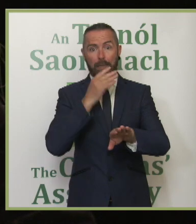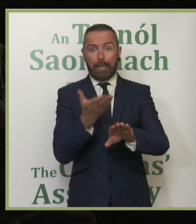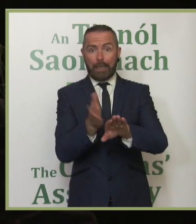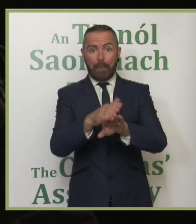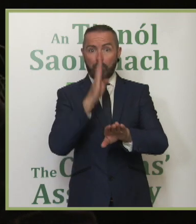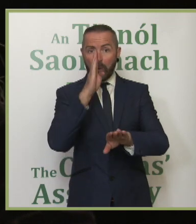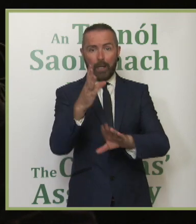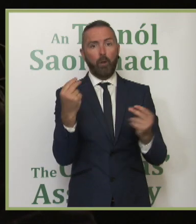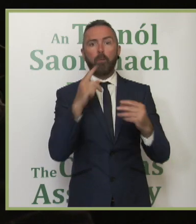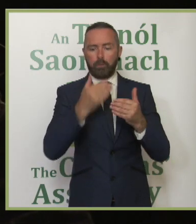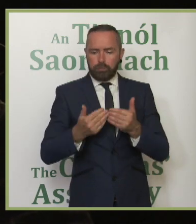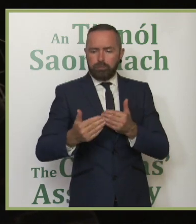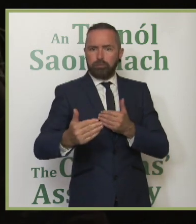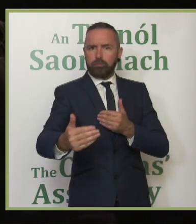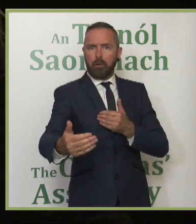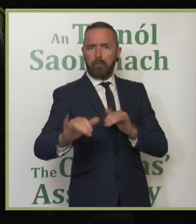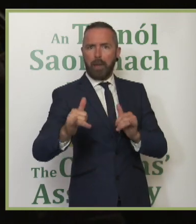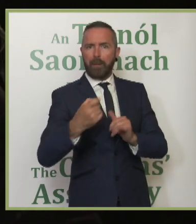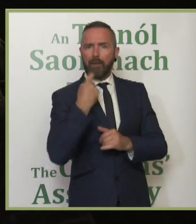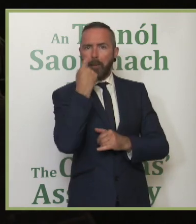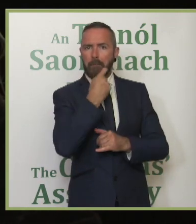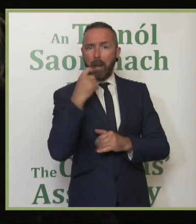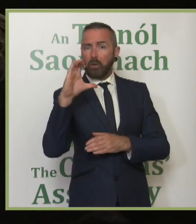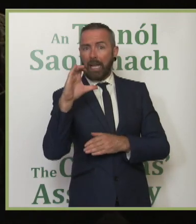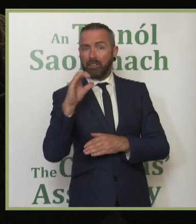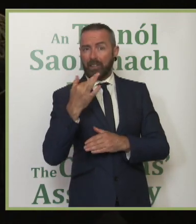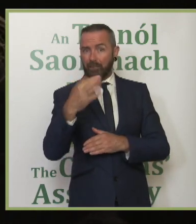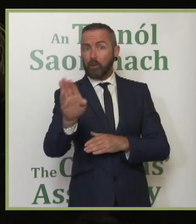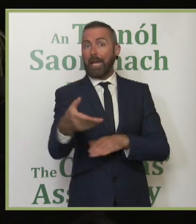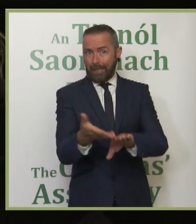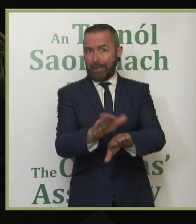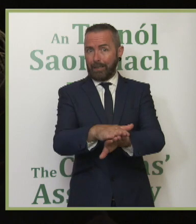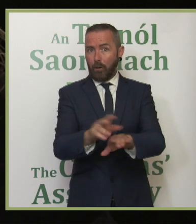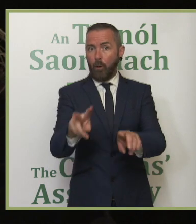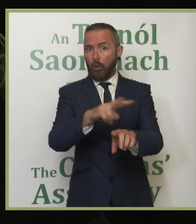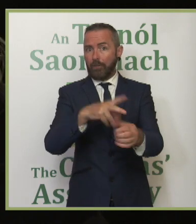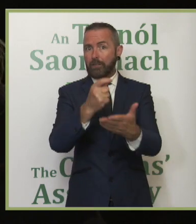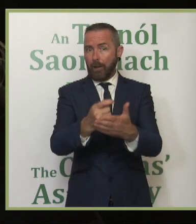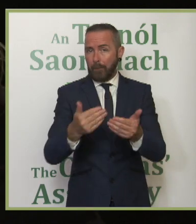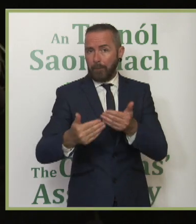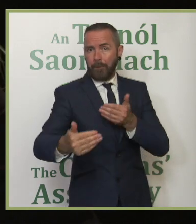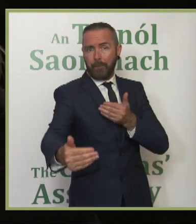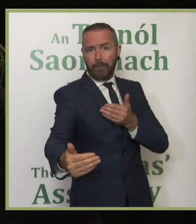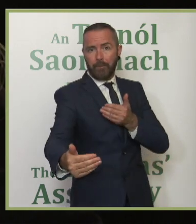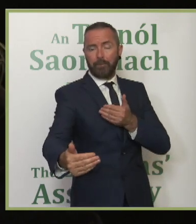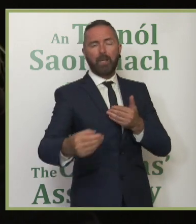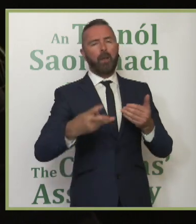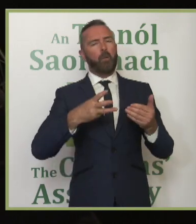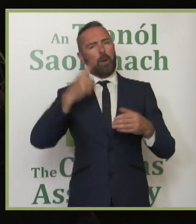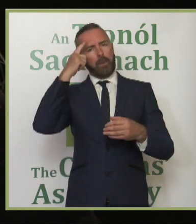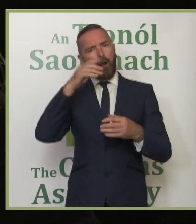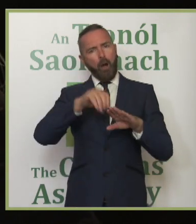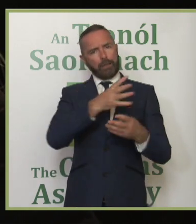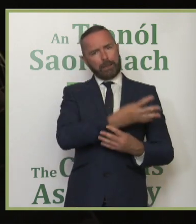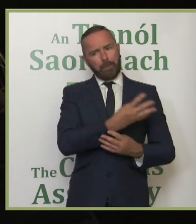lead to mouth cancer that could kill them. As we move along that spectrum and we start to consider other populations